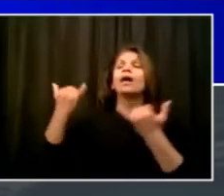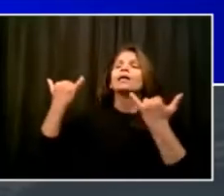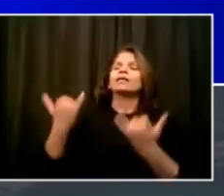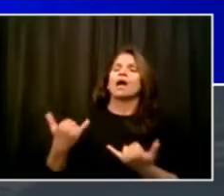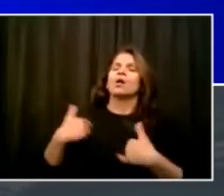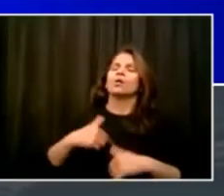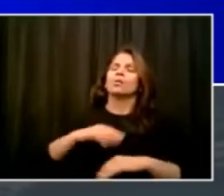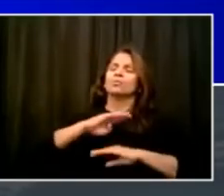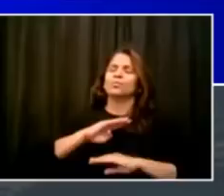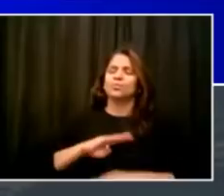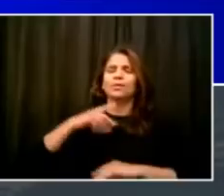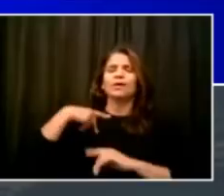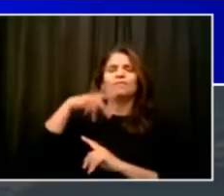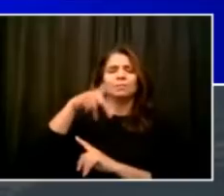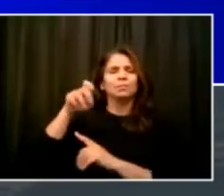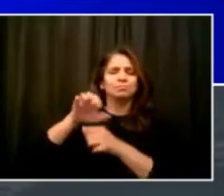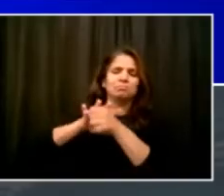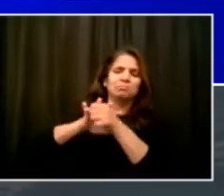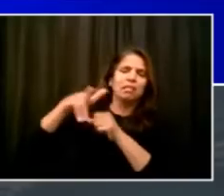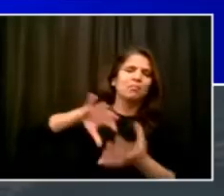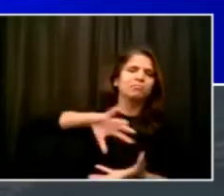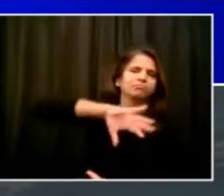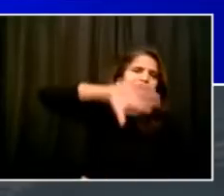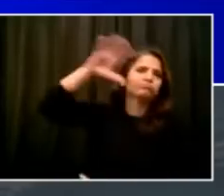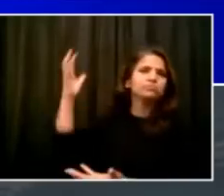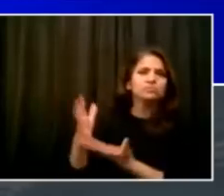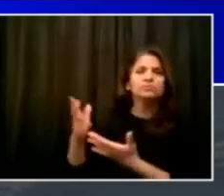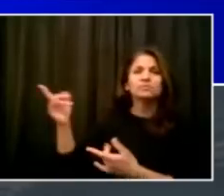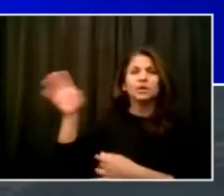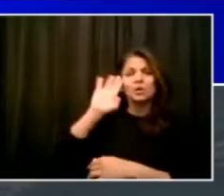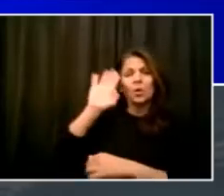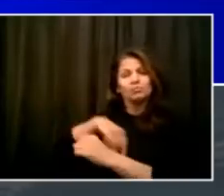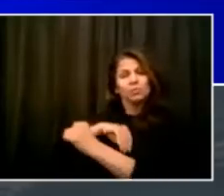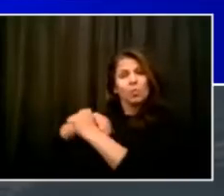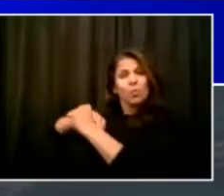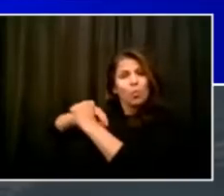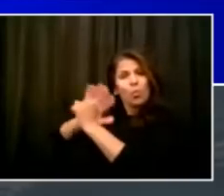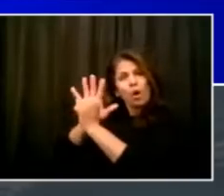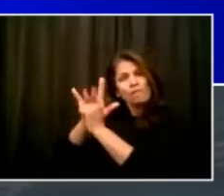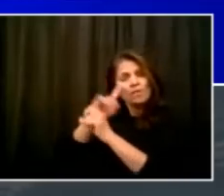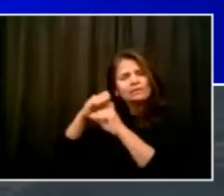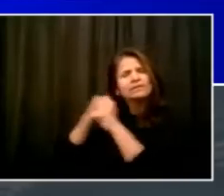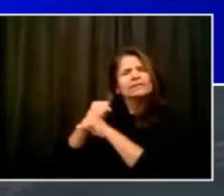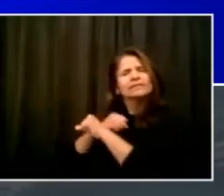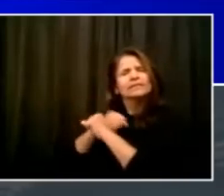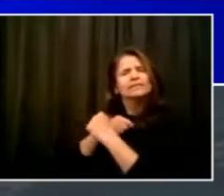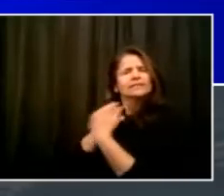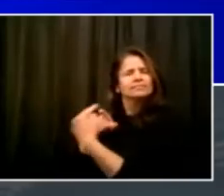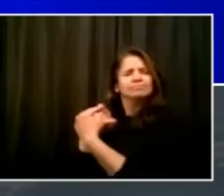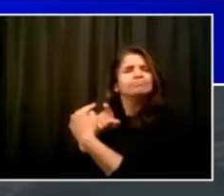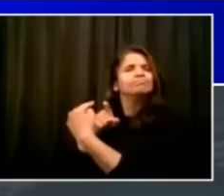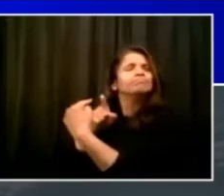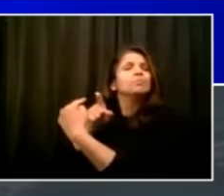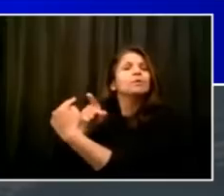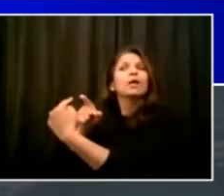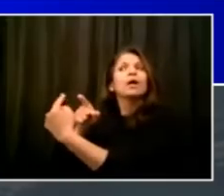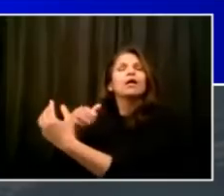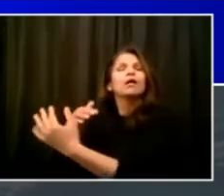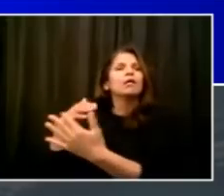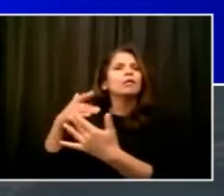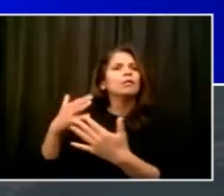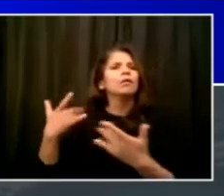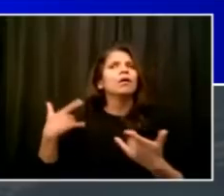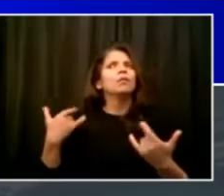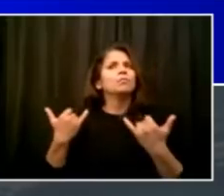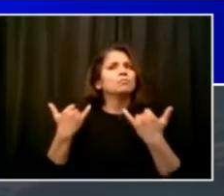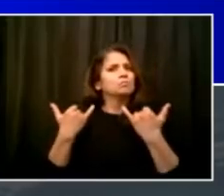last few months. We are confident about the supply we have for the remainder of the month of May. That means the N95s, the face